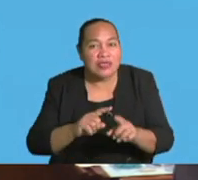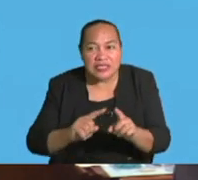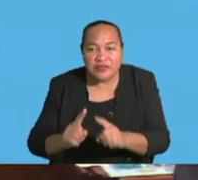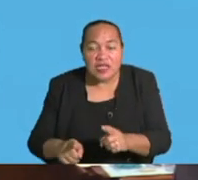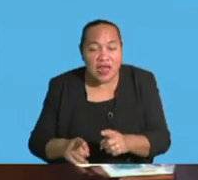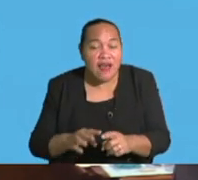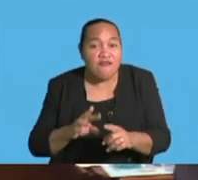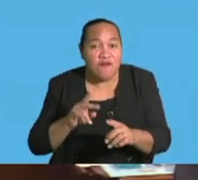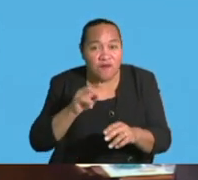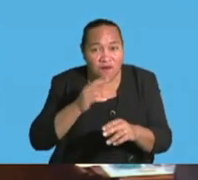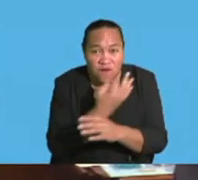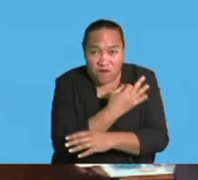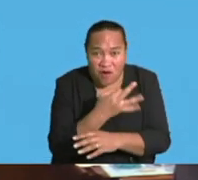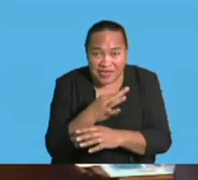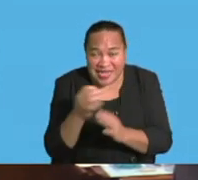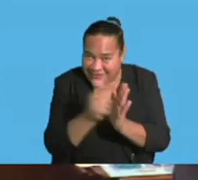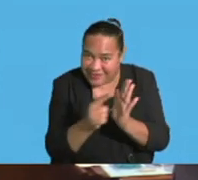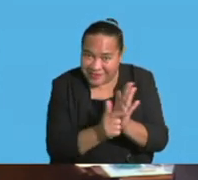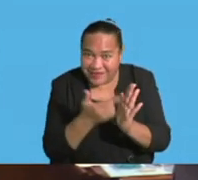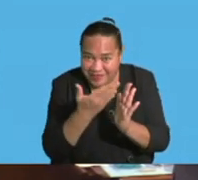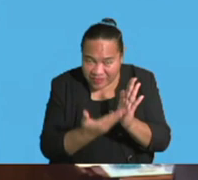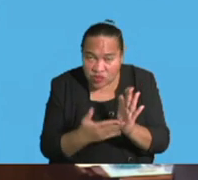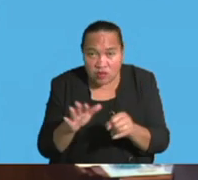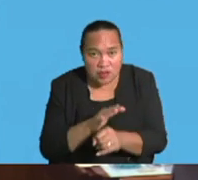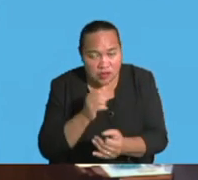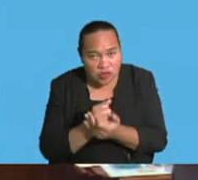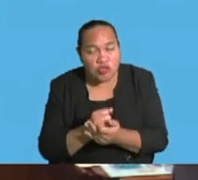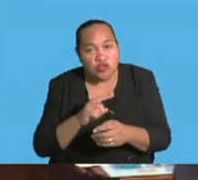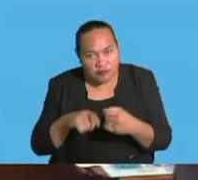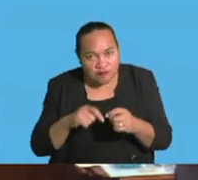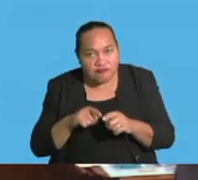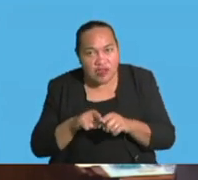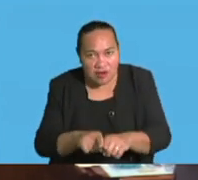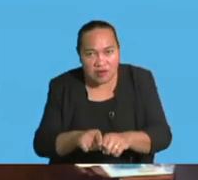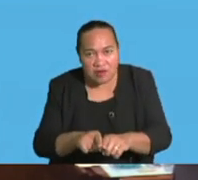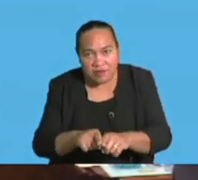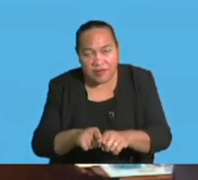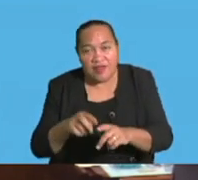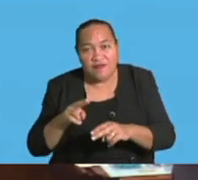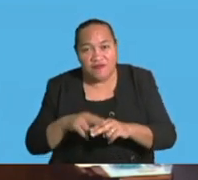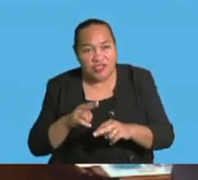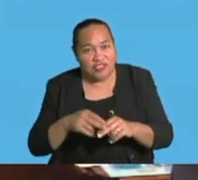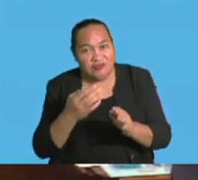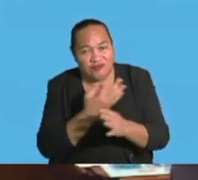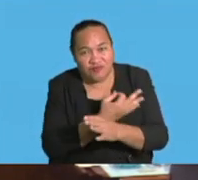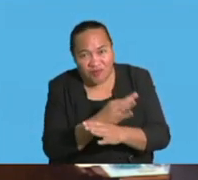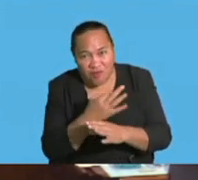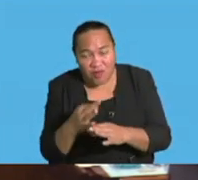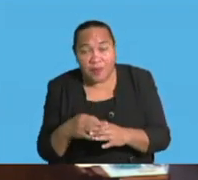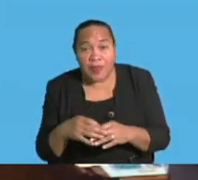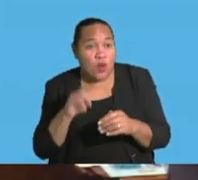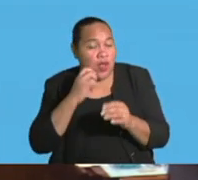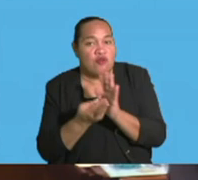legislation, policies, and regulations to sustainably develop Fiji's forest. The Ministry will review the Forest Act